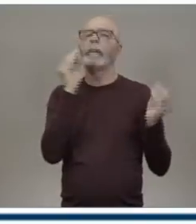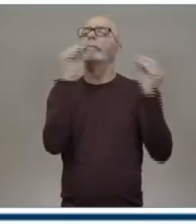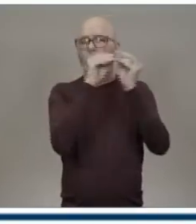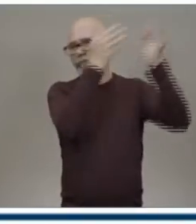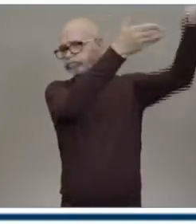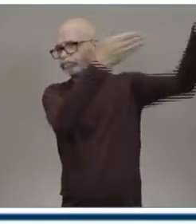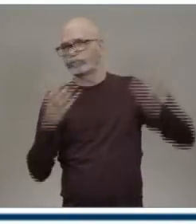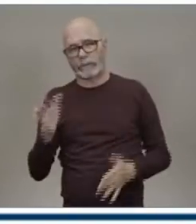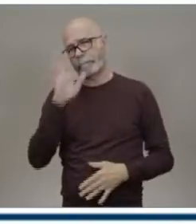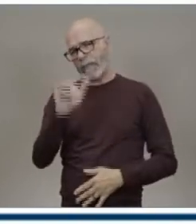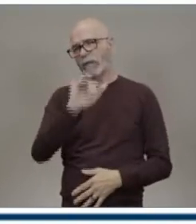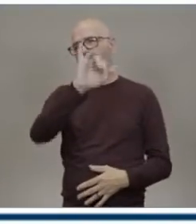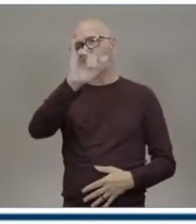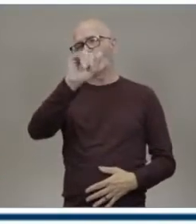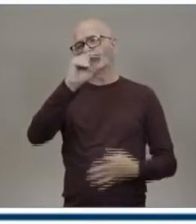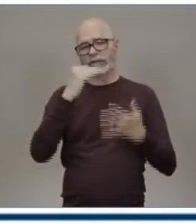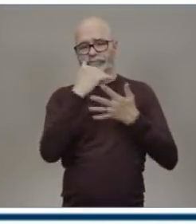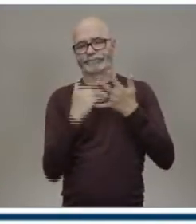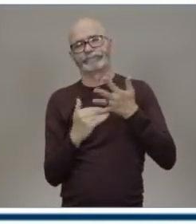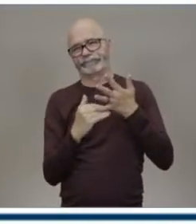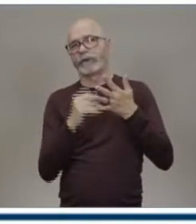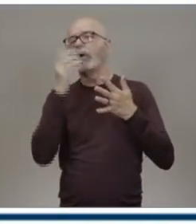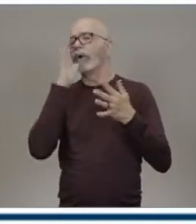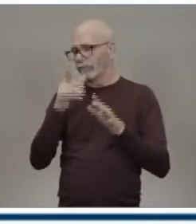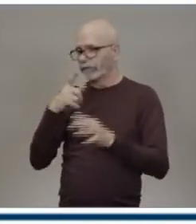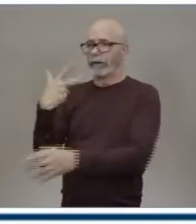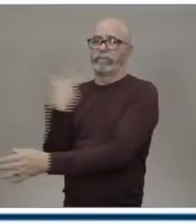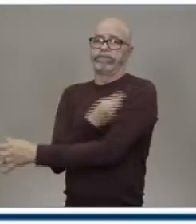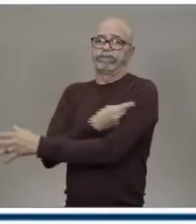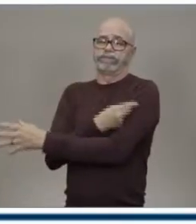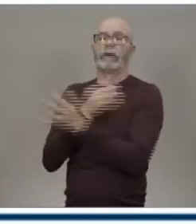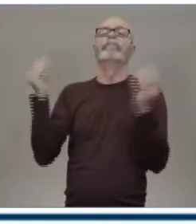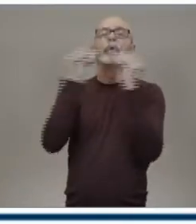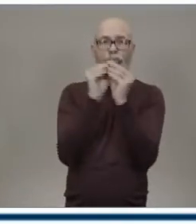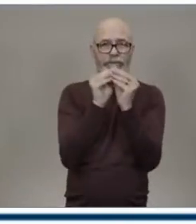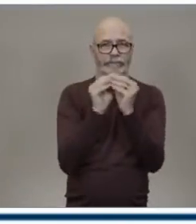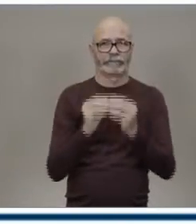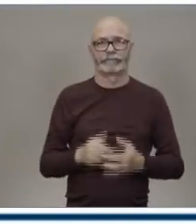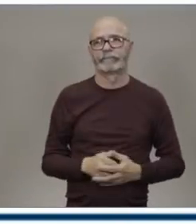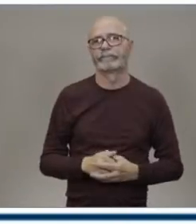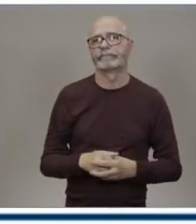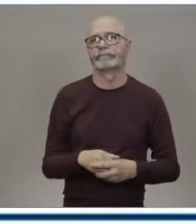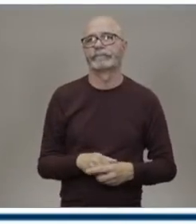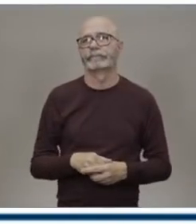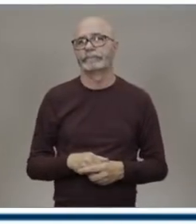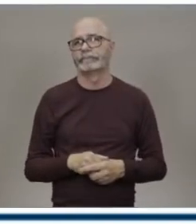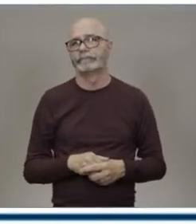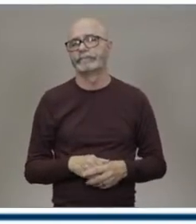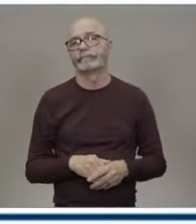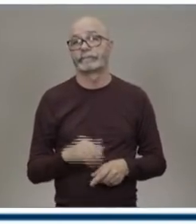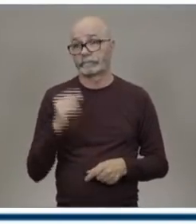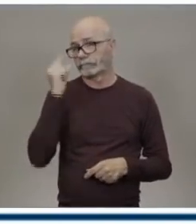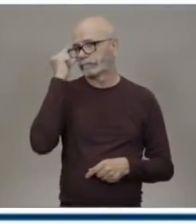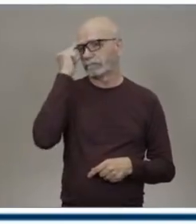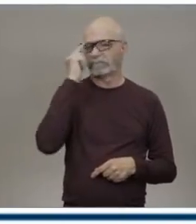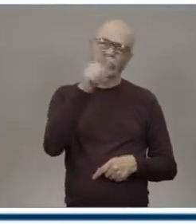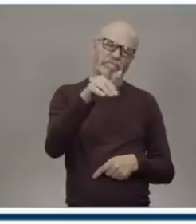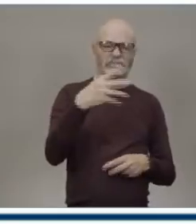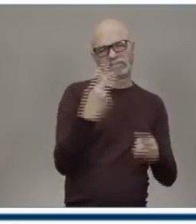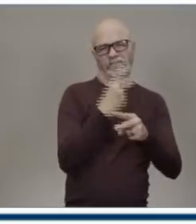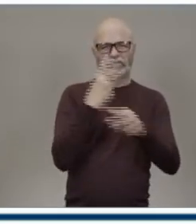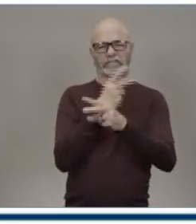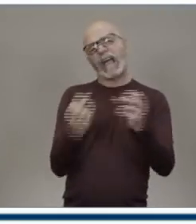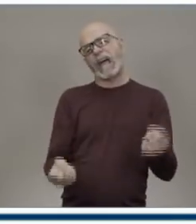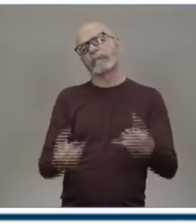January. Go ahead with your follow-up, Rebecca. And can you give an idea of how many people are getting vaccinated each